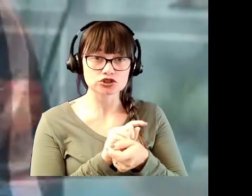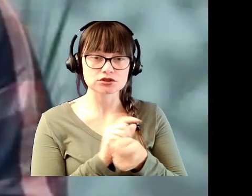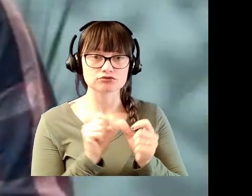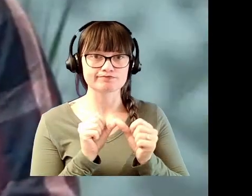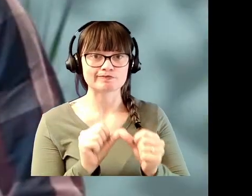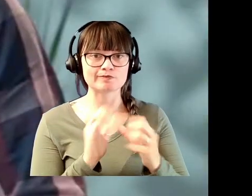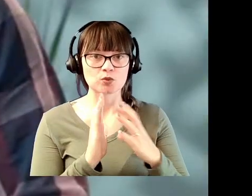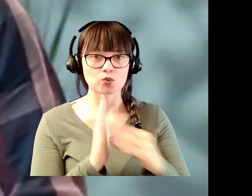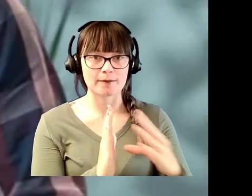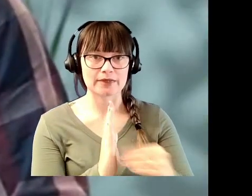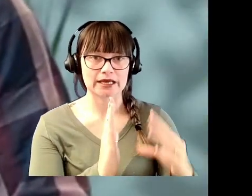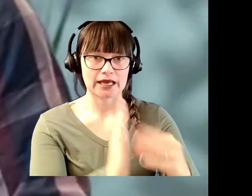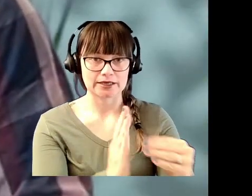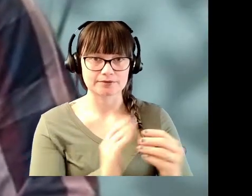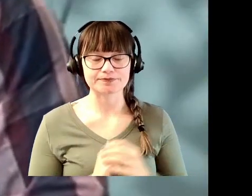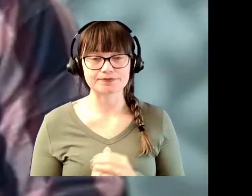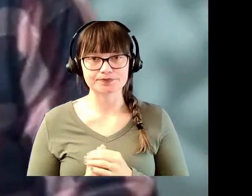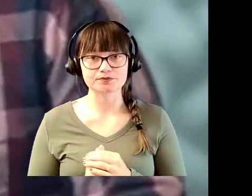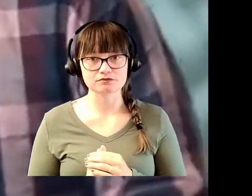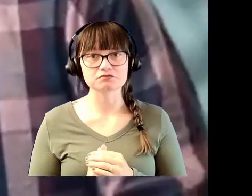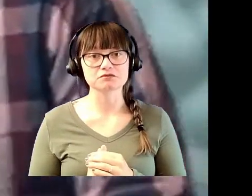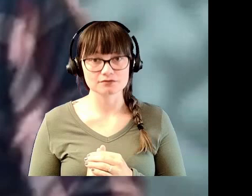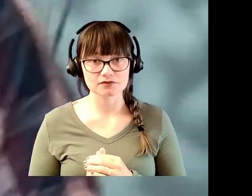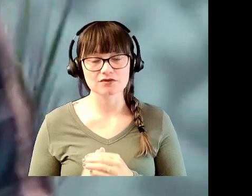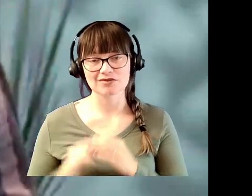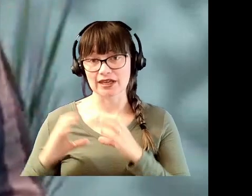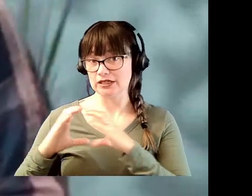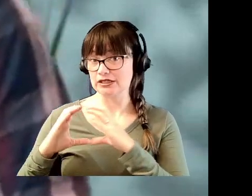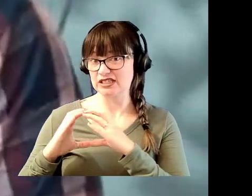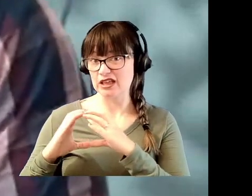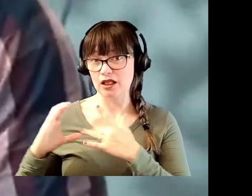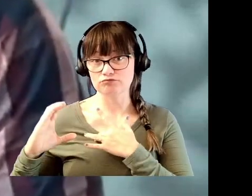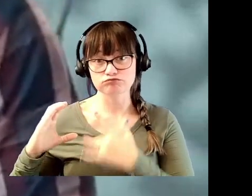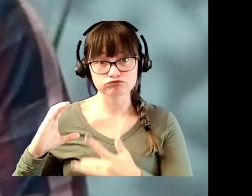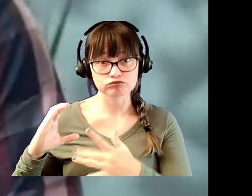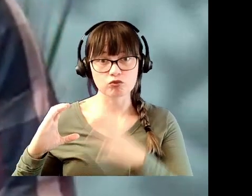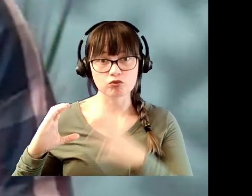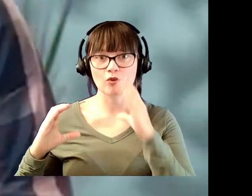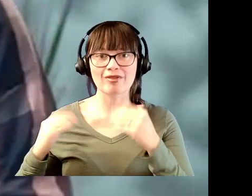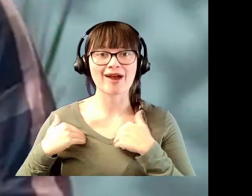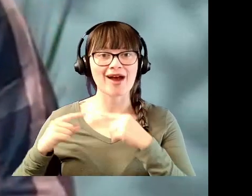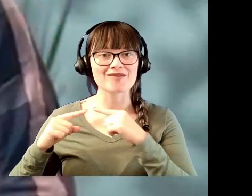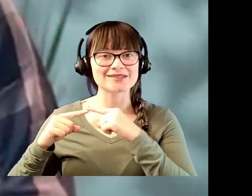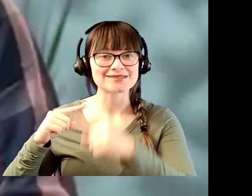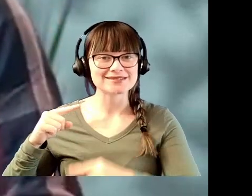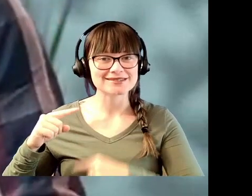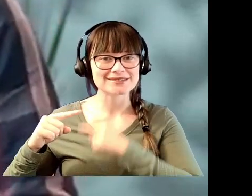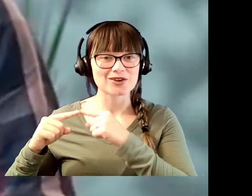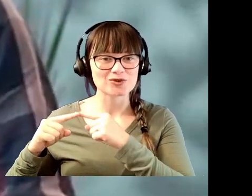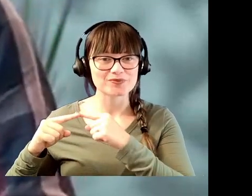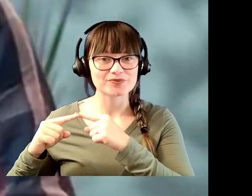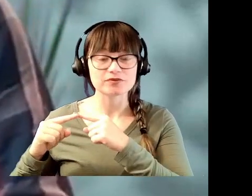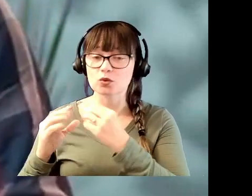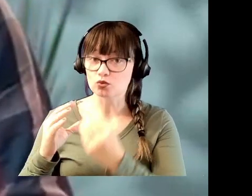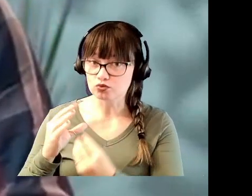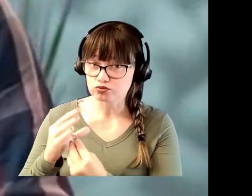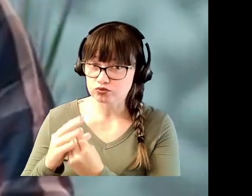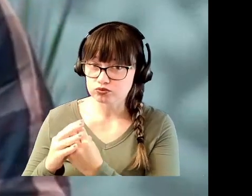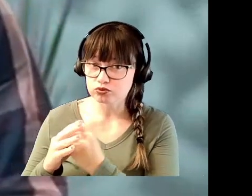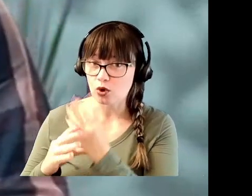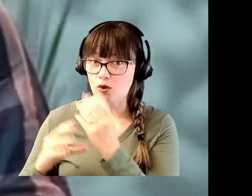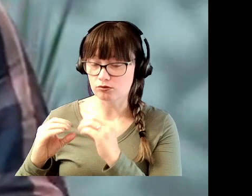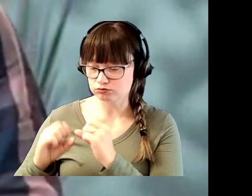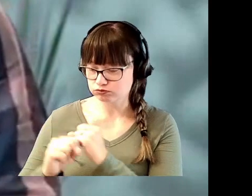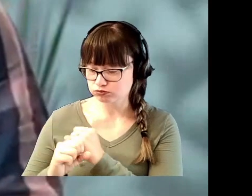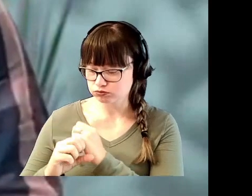replicate. Normally, a cell is going to follow a cell cycle where it will grow and it will reach a certain size